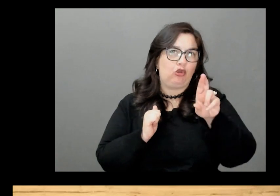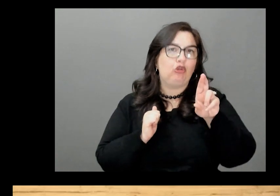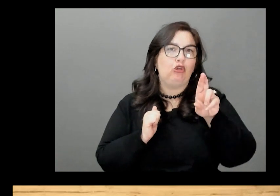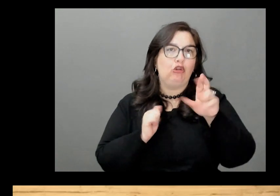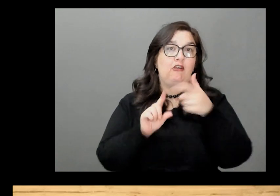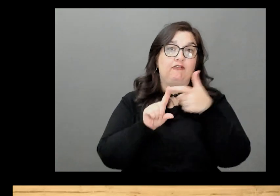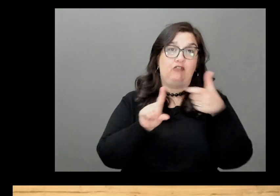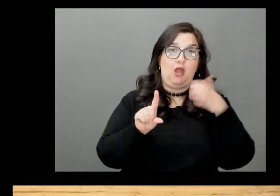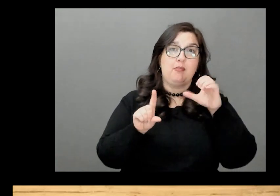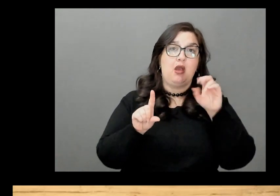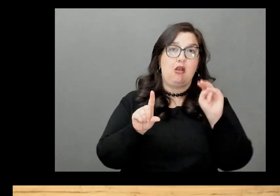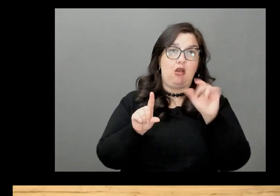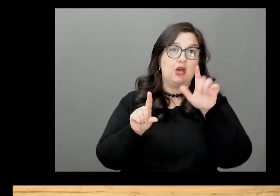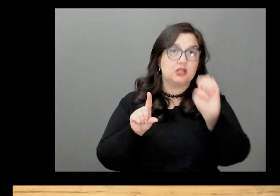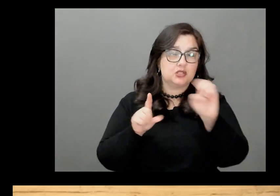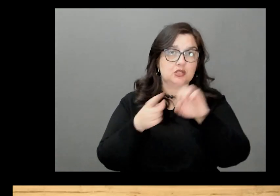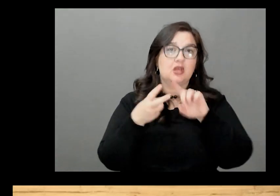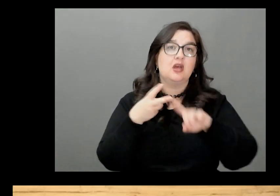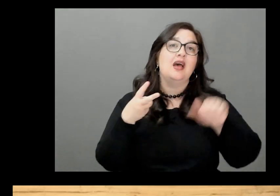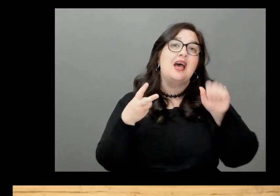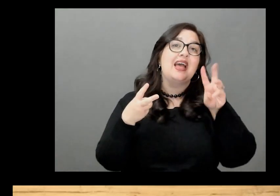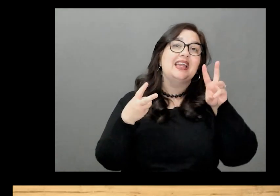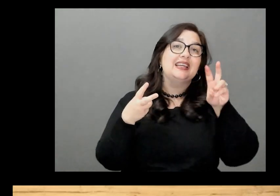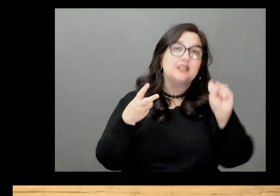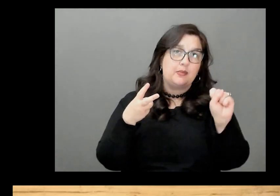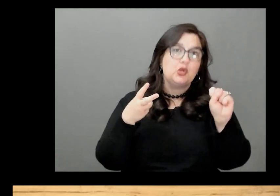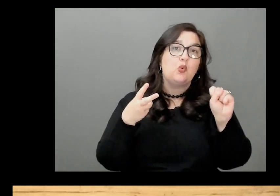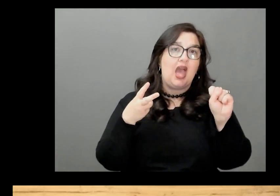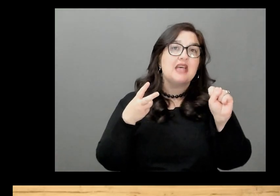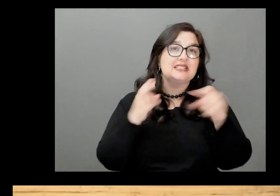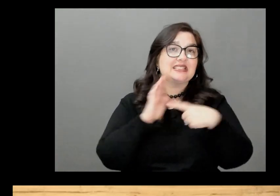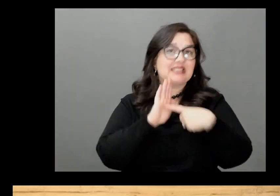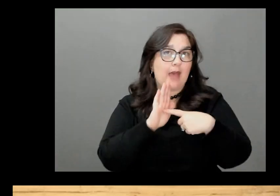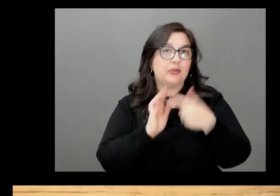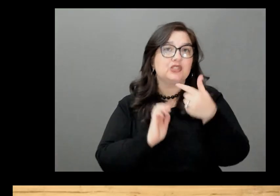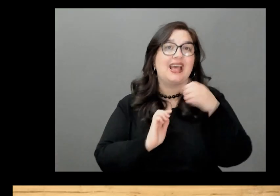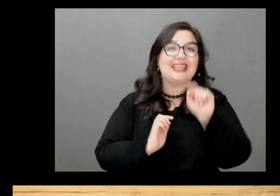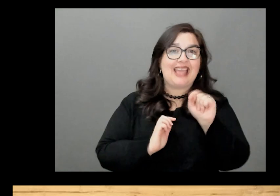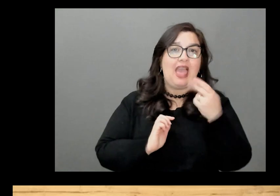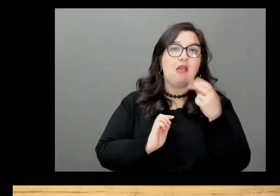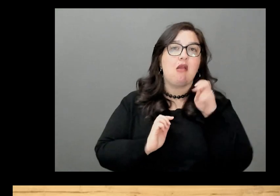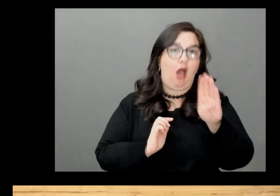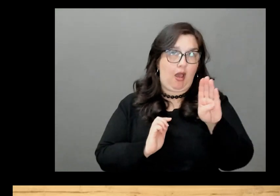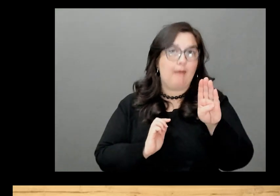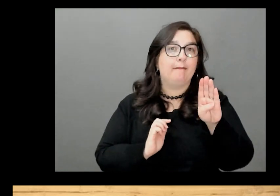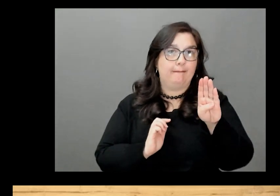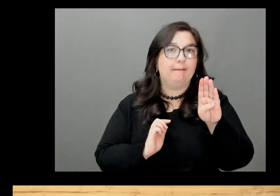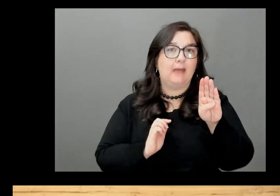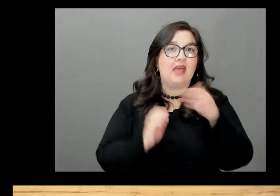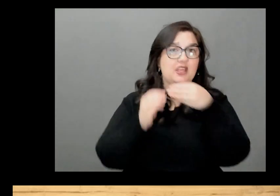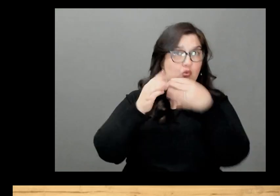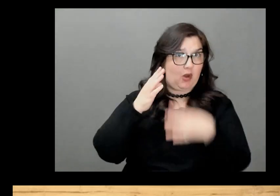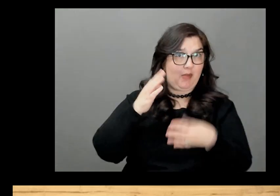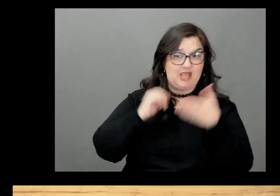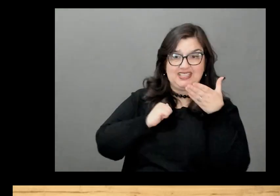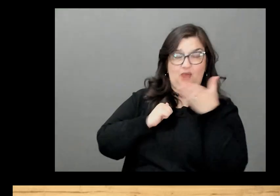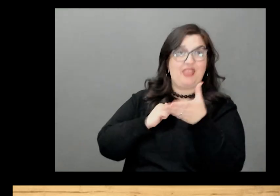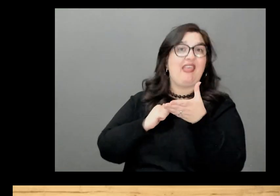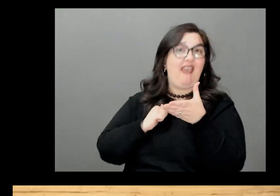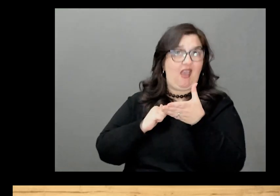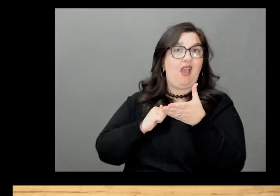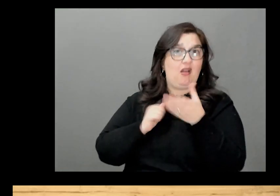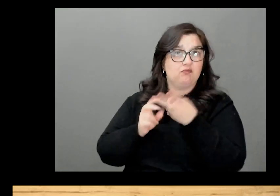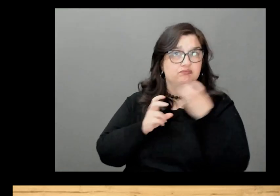have the AWS samples out on GitHub. There is a repository on that